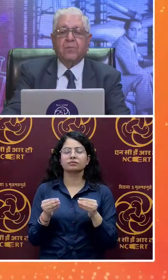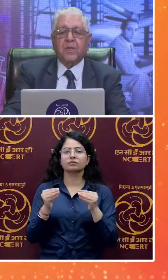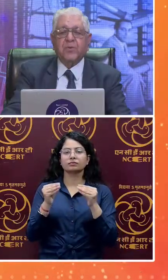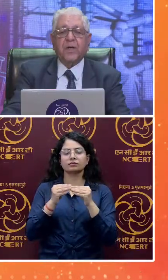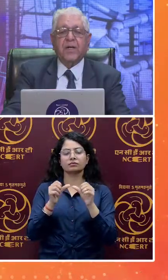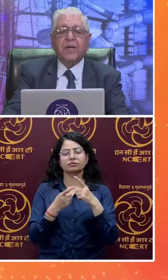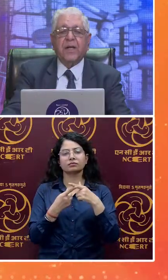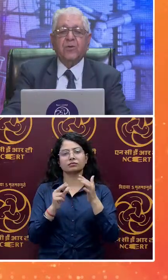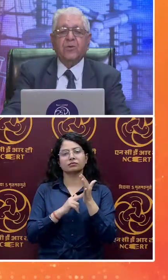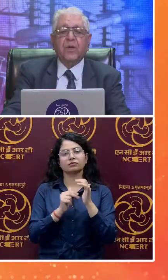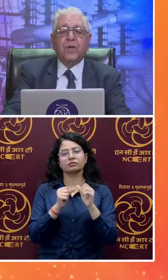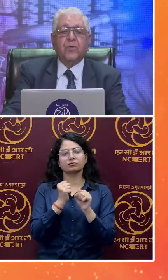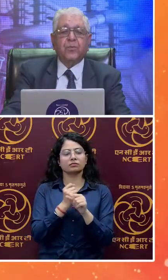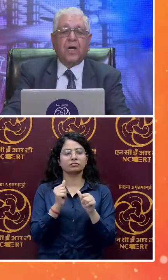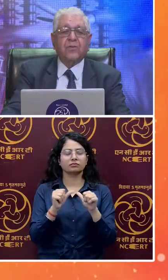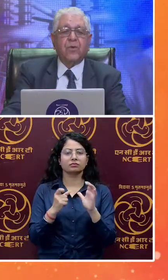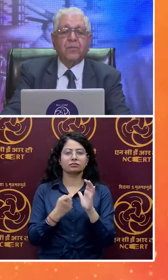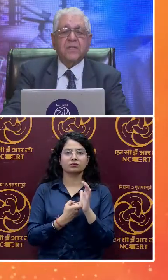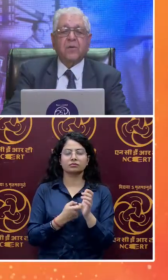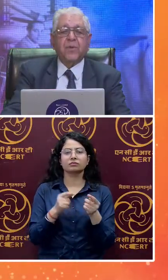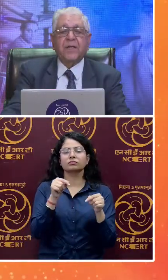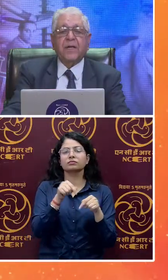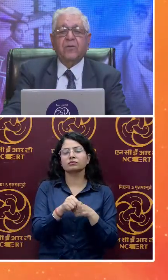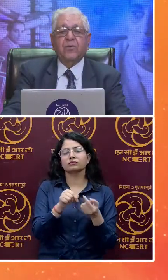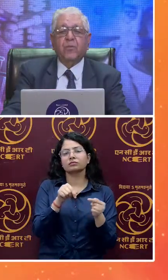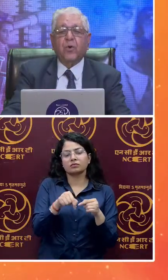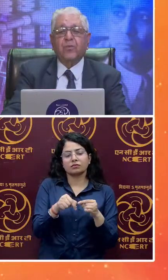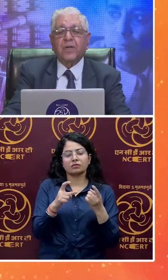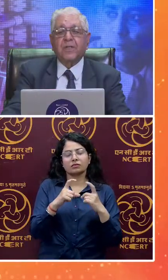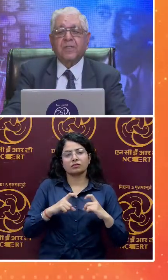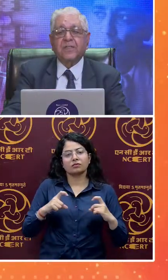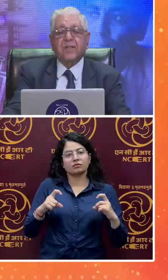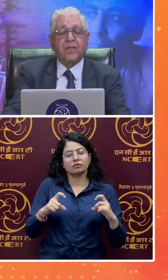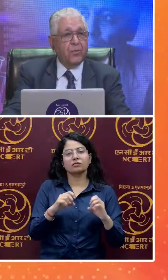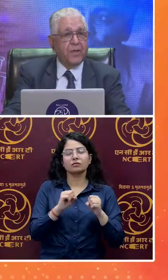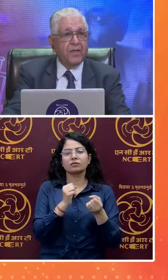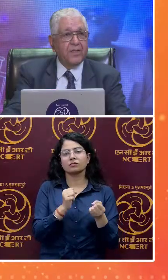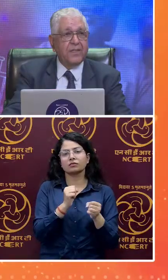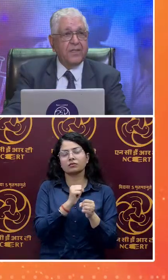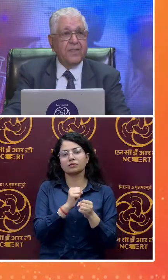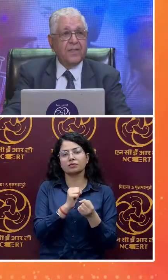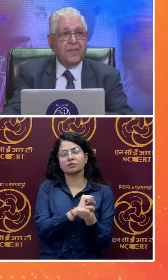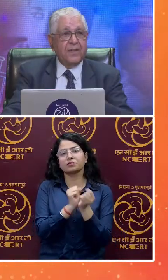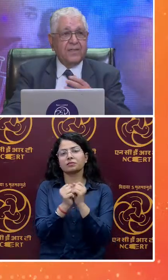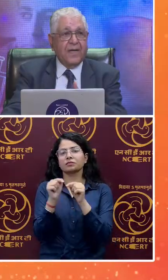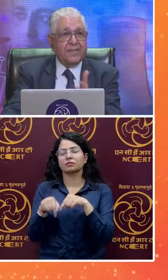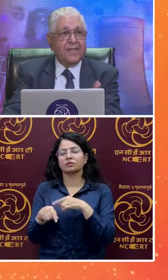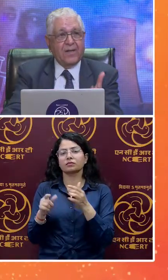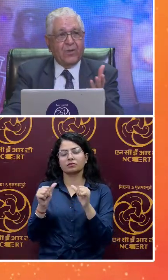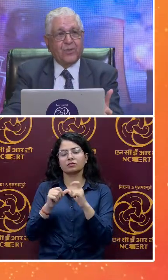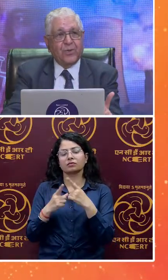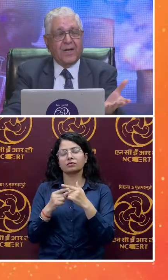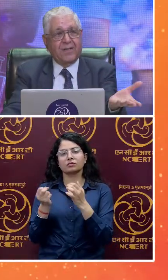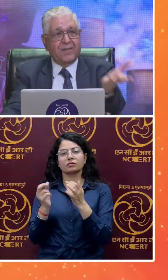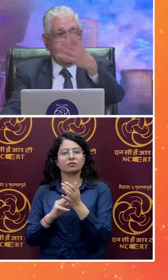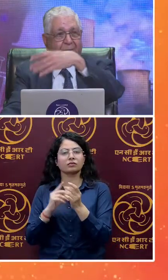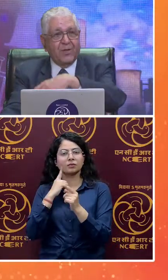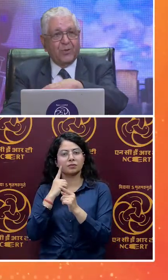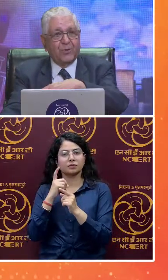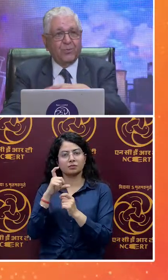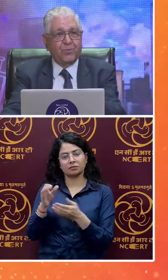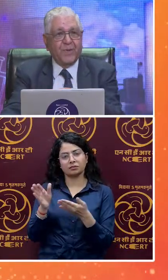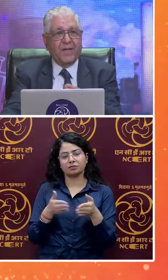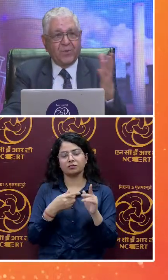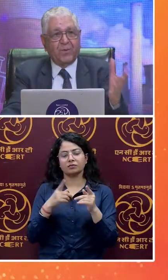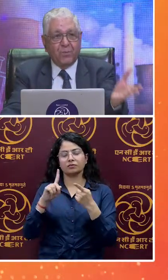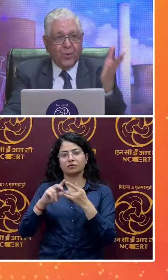Bhatnagar had persuaded Nehru to transform this committee into a board for research in atomic energy. CSIR also had come